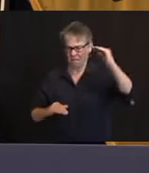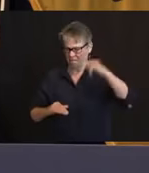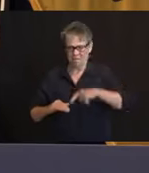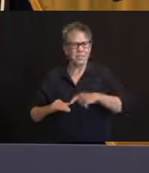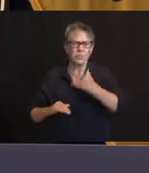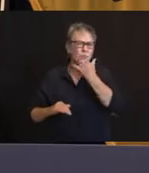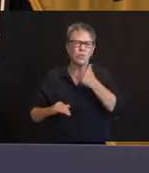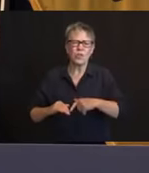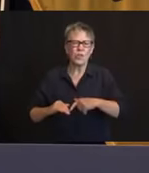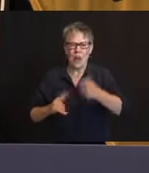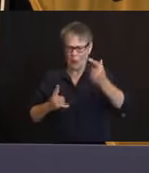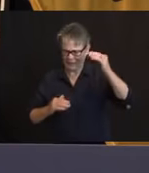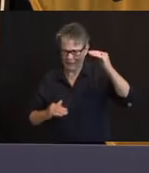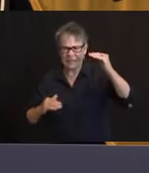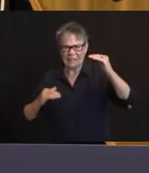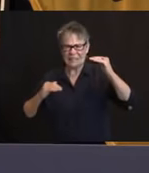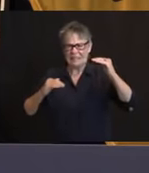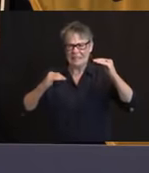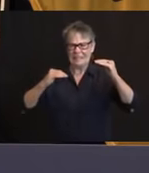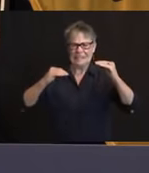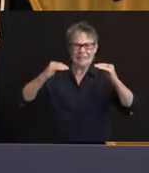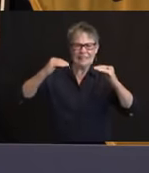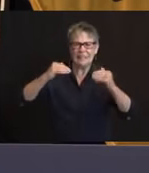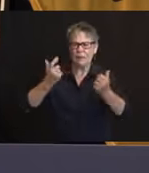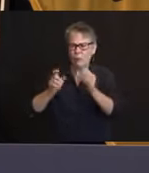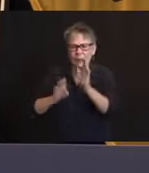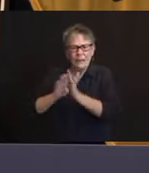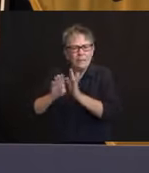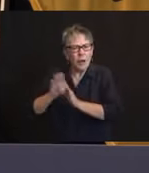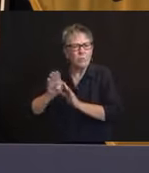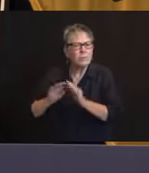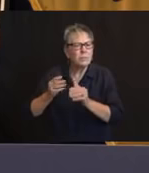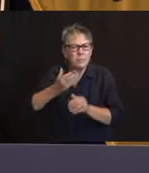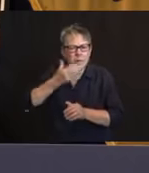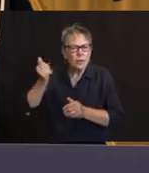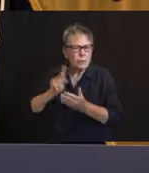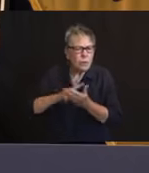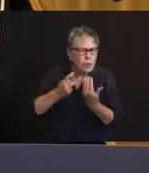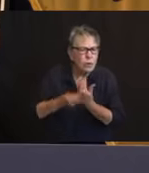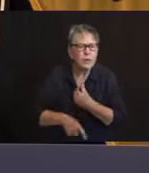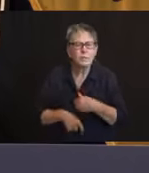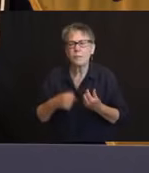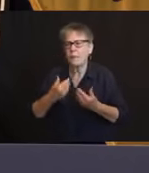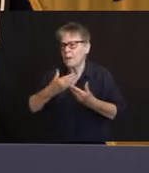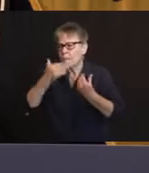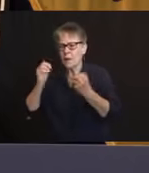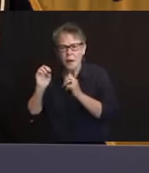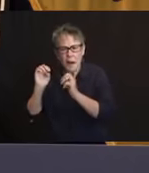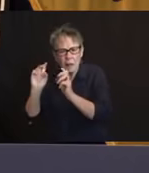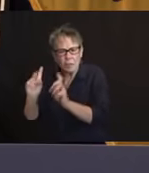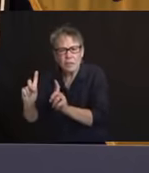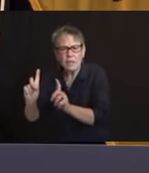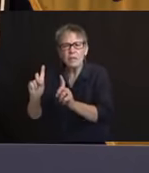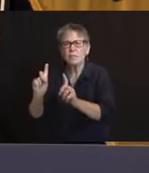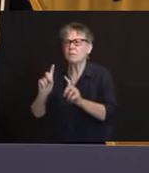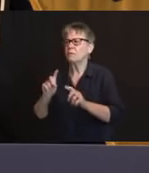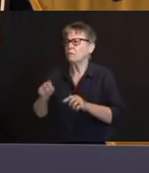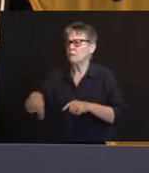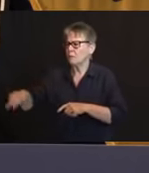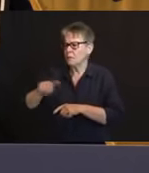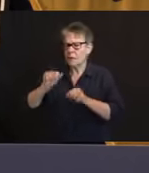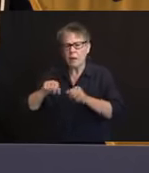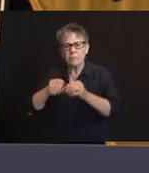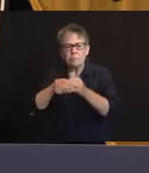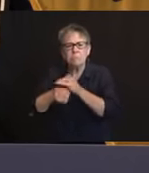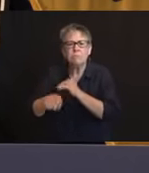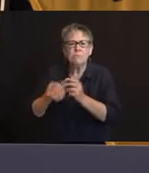educational opportunity, or access? So it's a whole range, and I would say it's overwhelmingly a work in progress. I wish I had